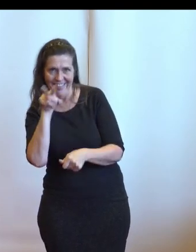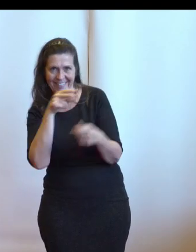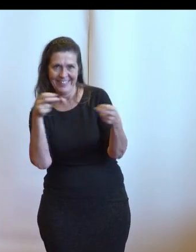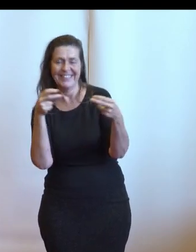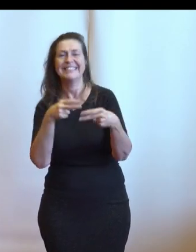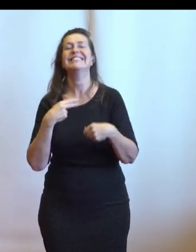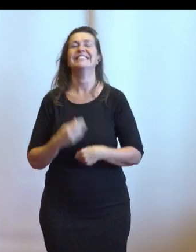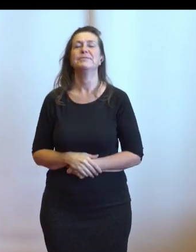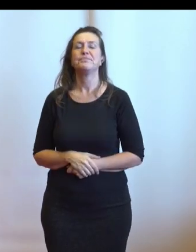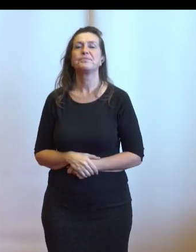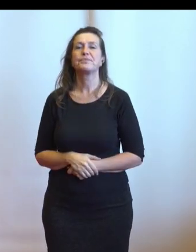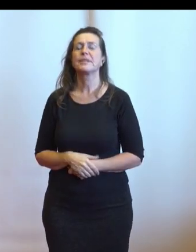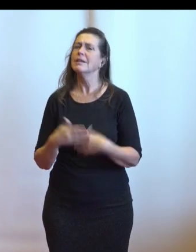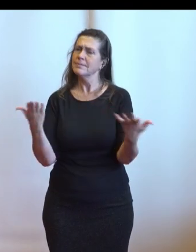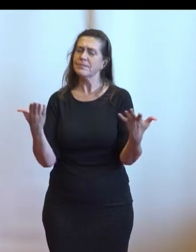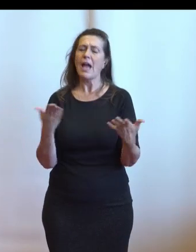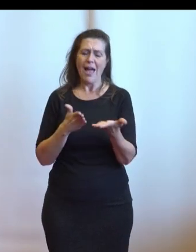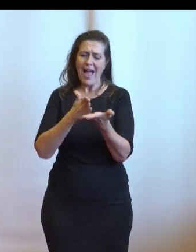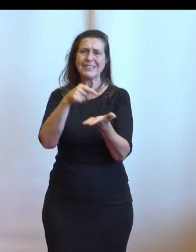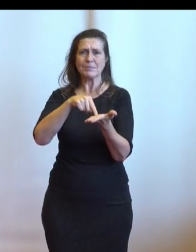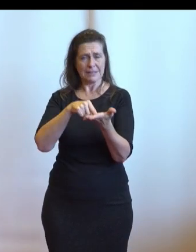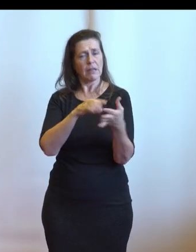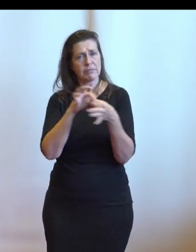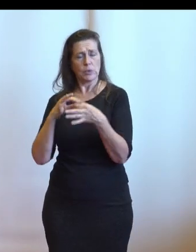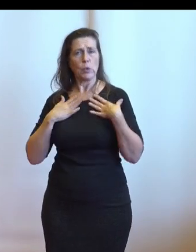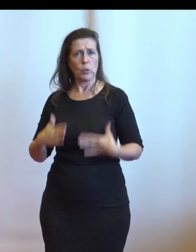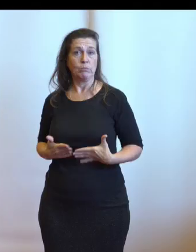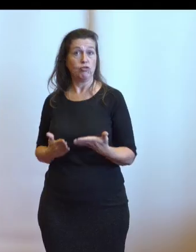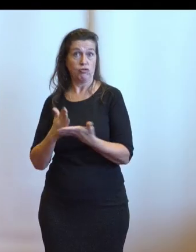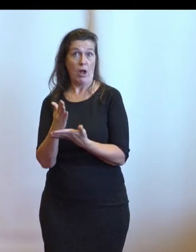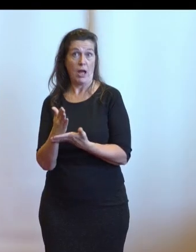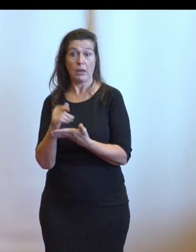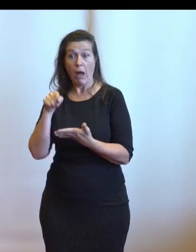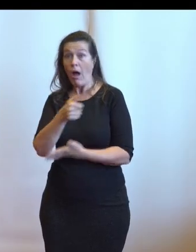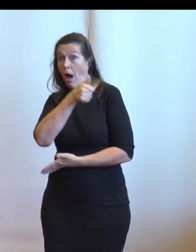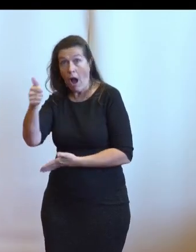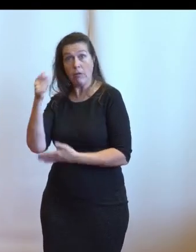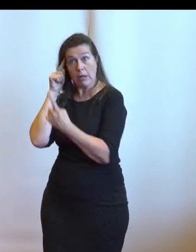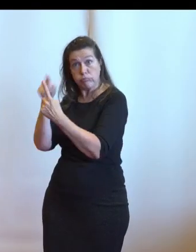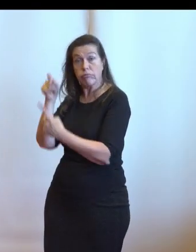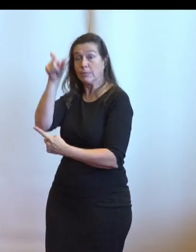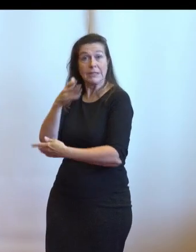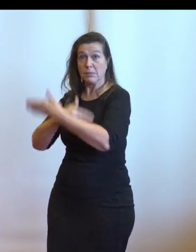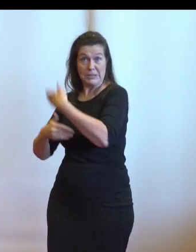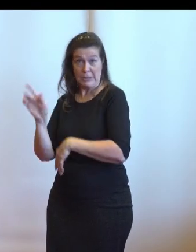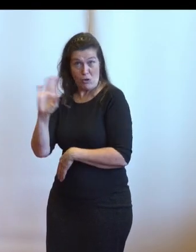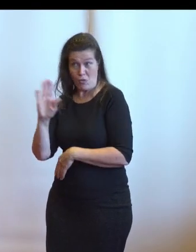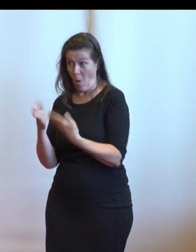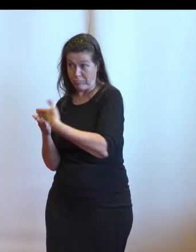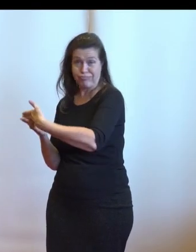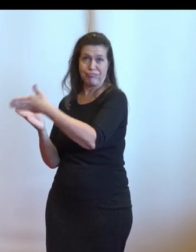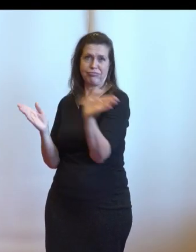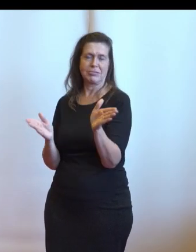Fundamentally, accessibility is a human right, but it's a human right for all of us, not just people with disabilities. And so it's really important that we change